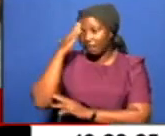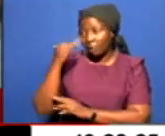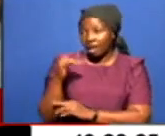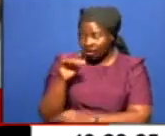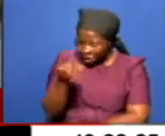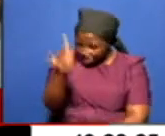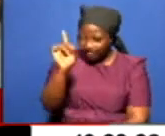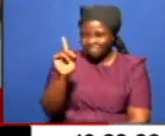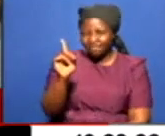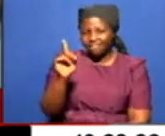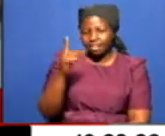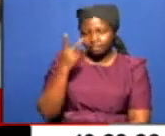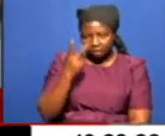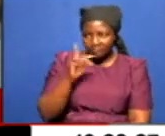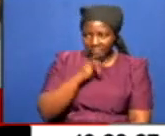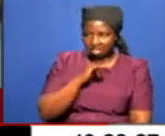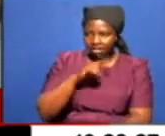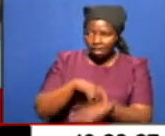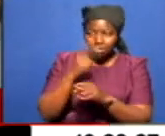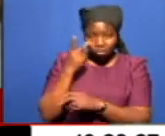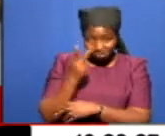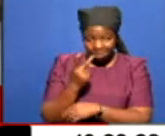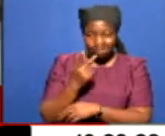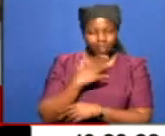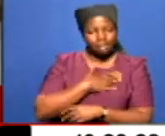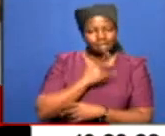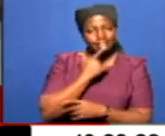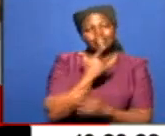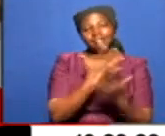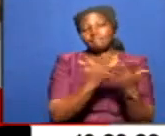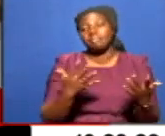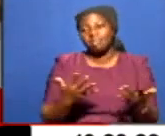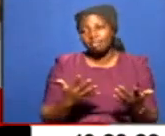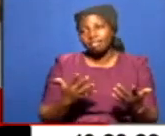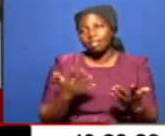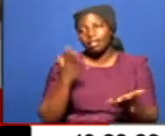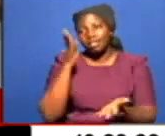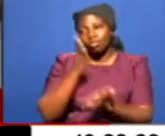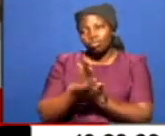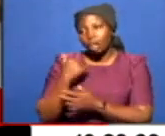who see. Mm-hmm. And when you see, you say something. Mm-hmm. Of course, there's a perception that